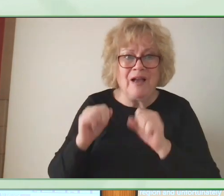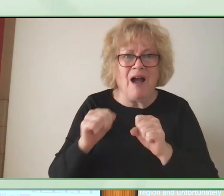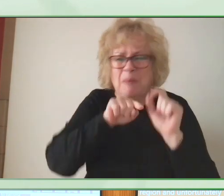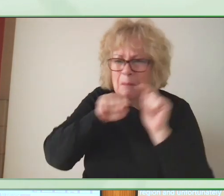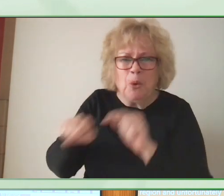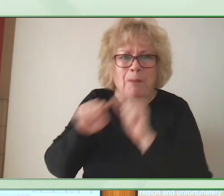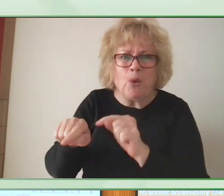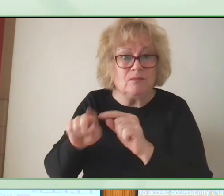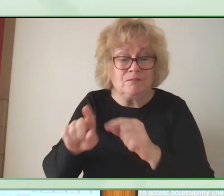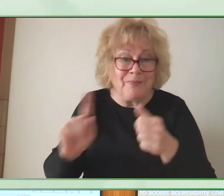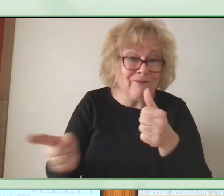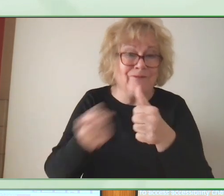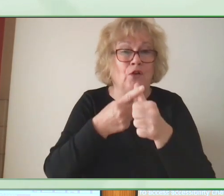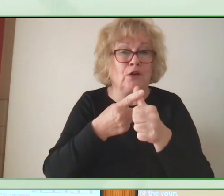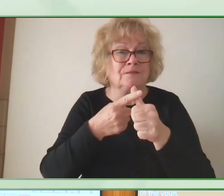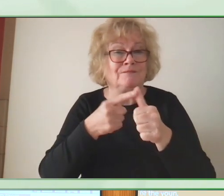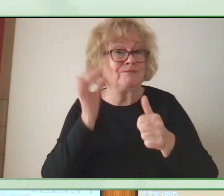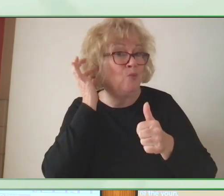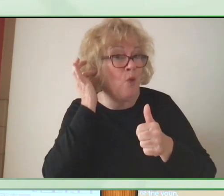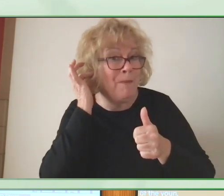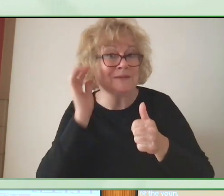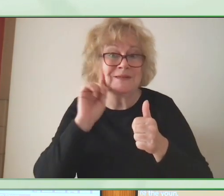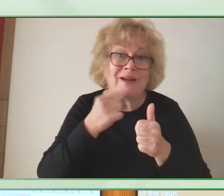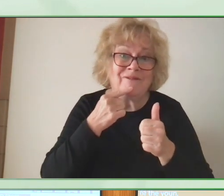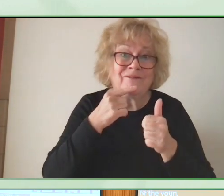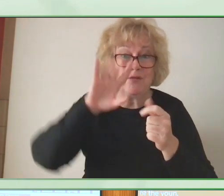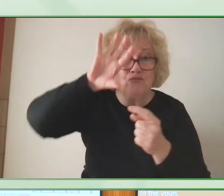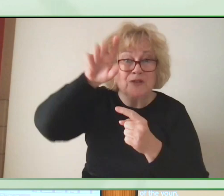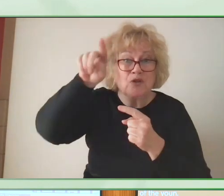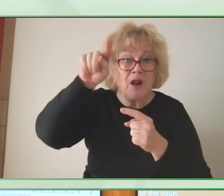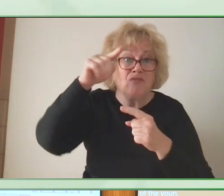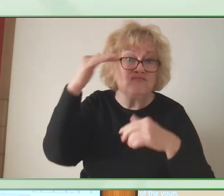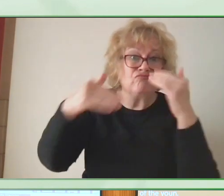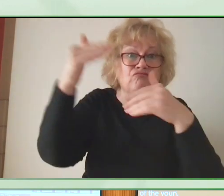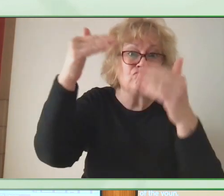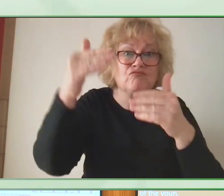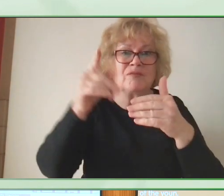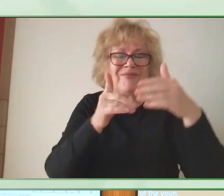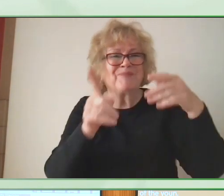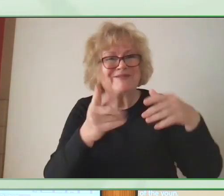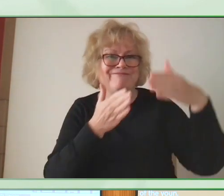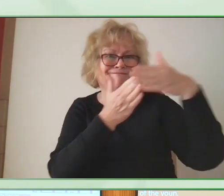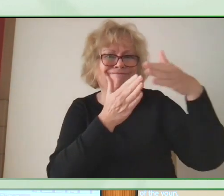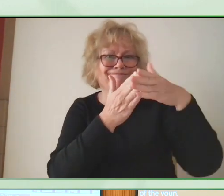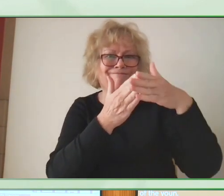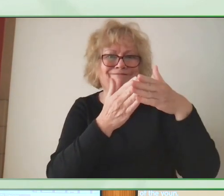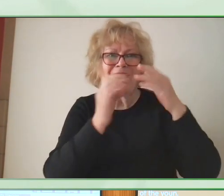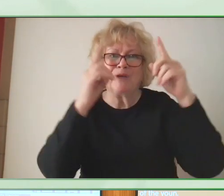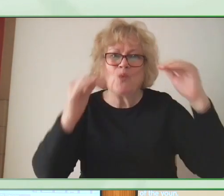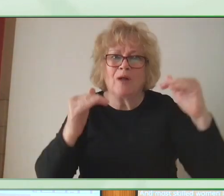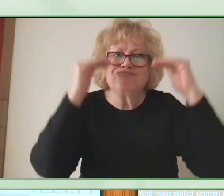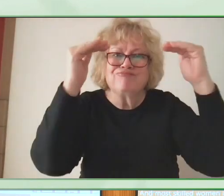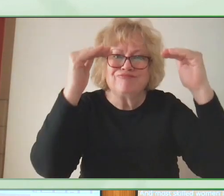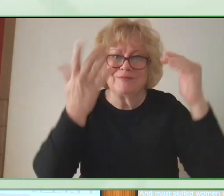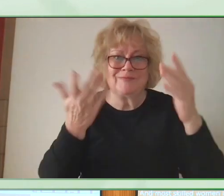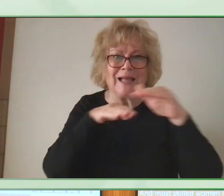becoming one of the youngest and most skilled women in our enterprise. Safa is very proud of